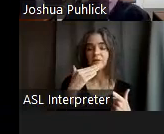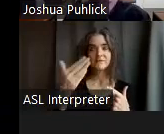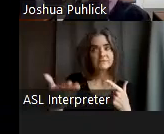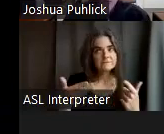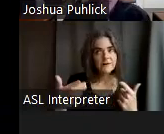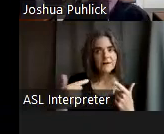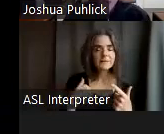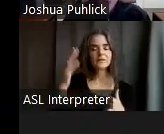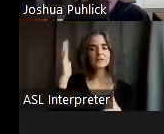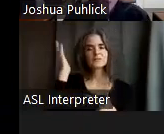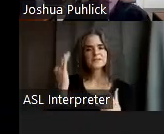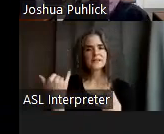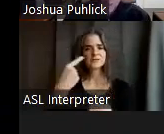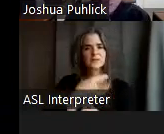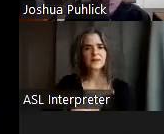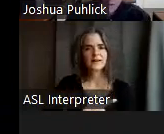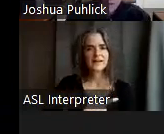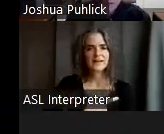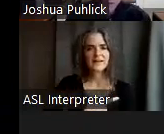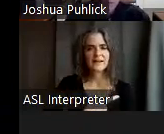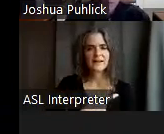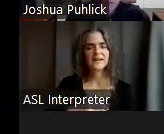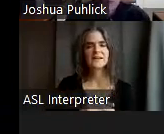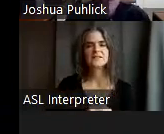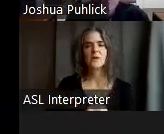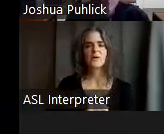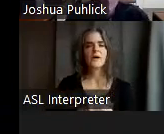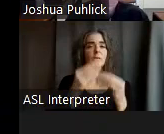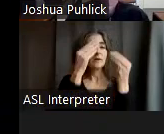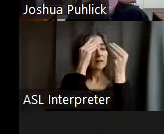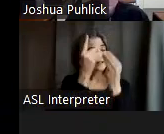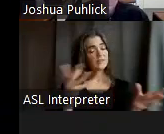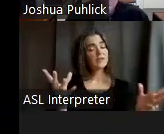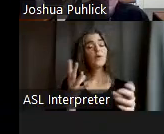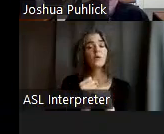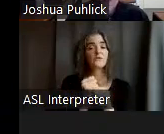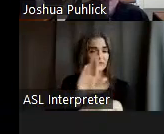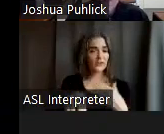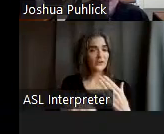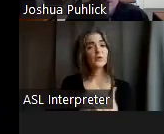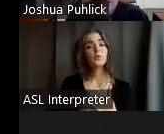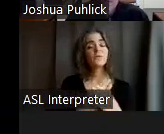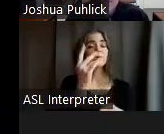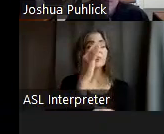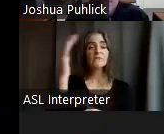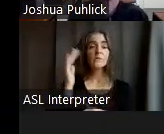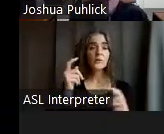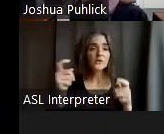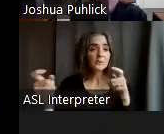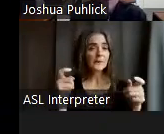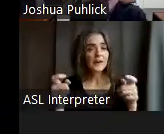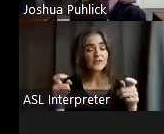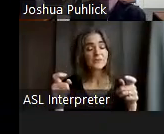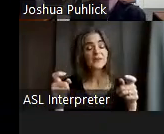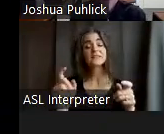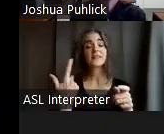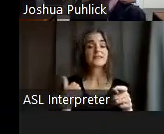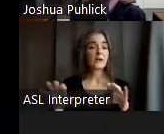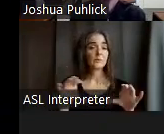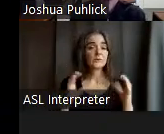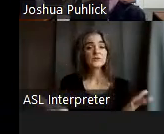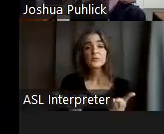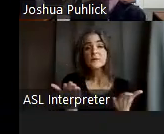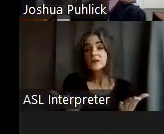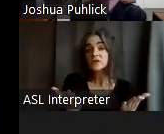do is I'm going to provide an in-depth overview of the forest management that we do here at the Jones Center